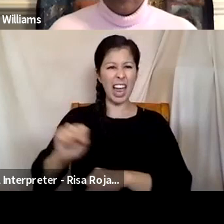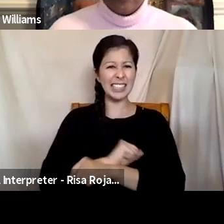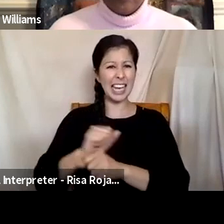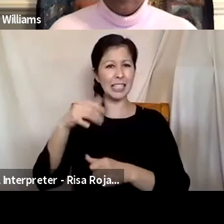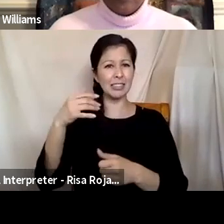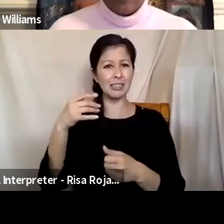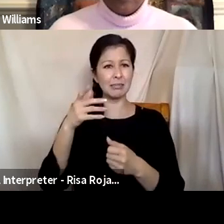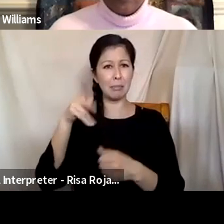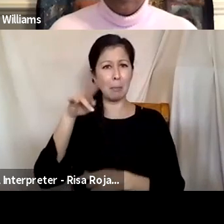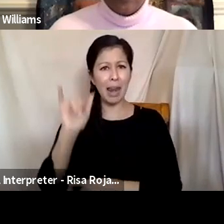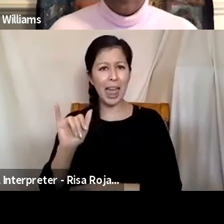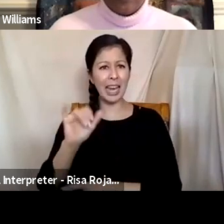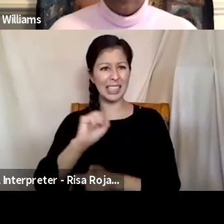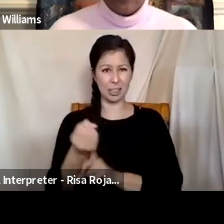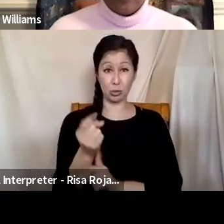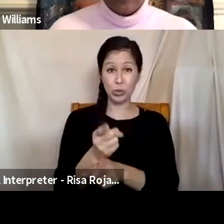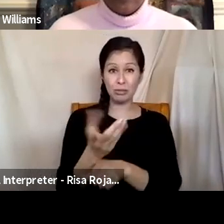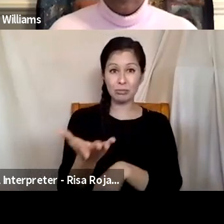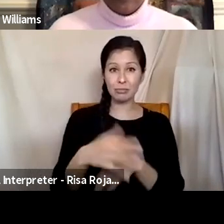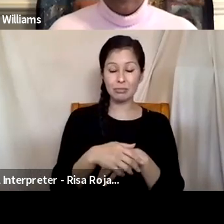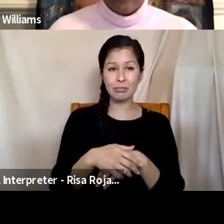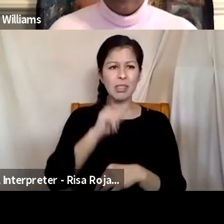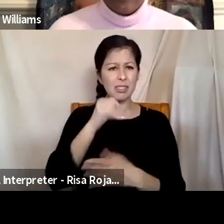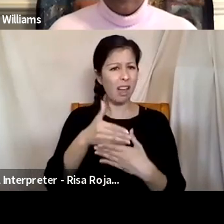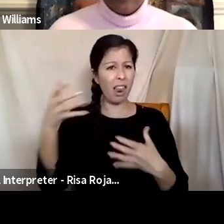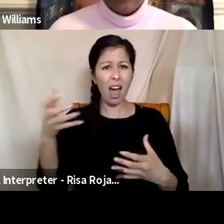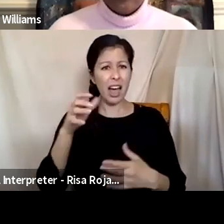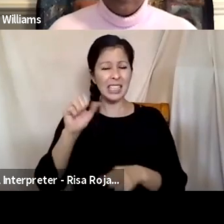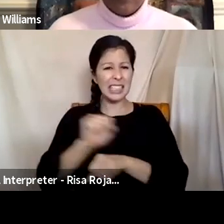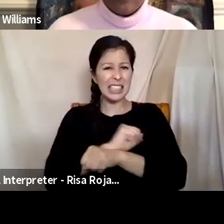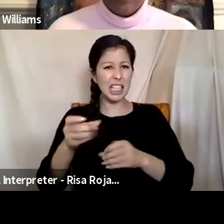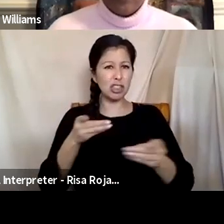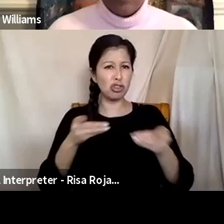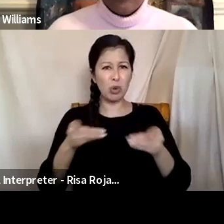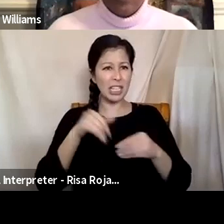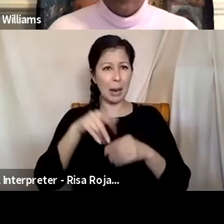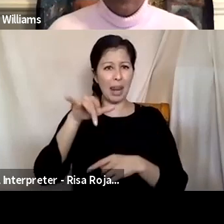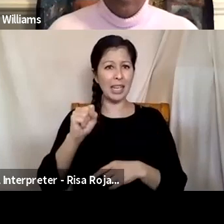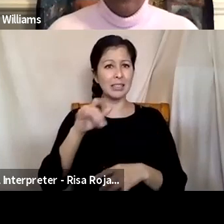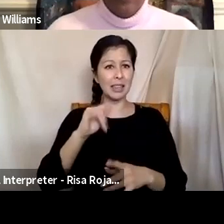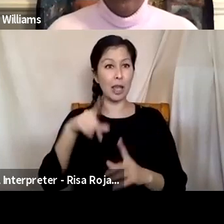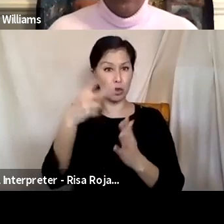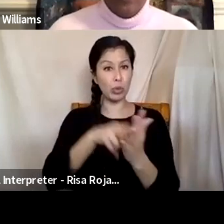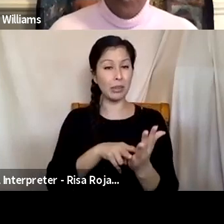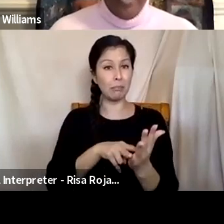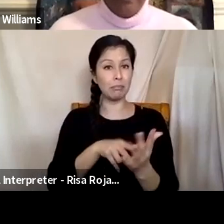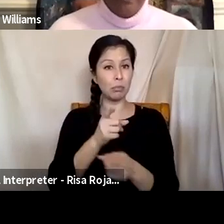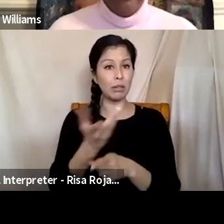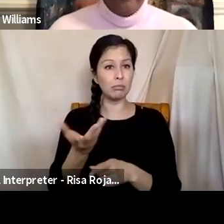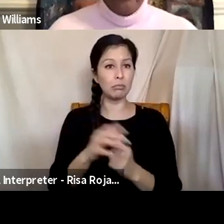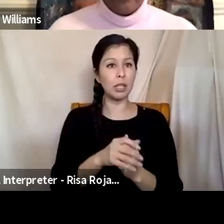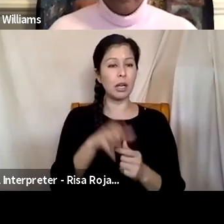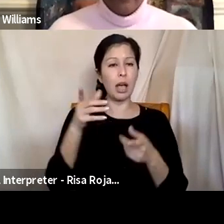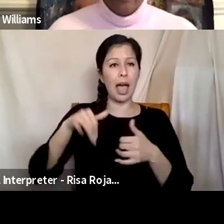play situation. There's not a lot of stage direction in plays that when you read them,